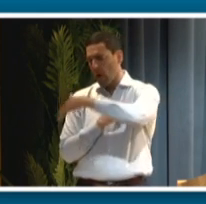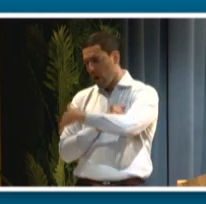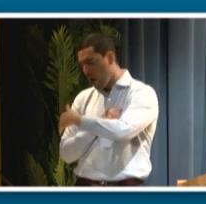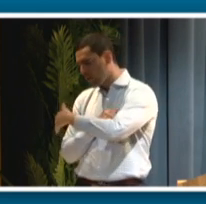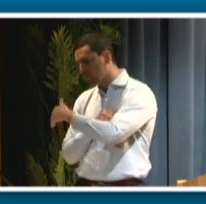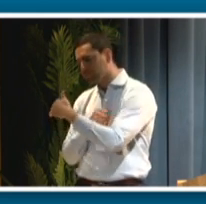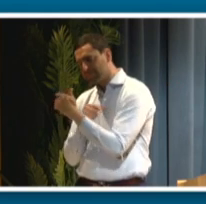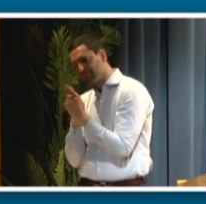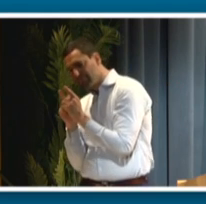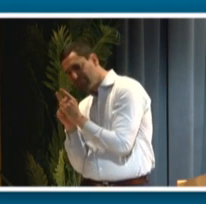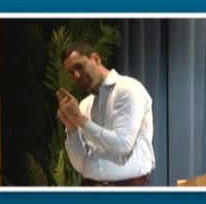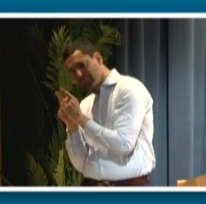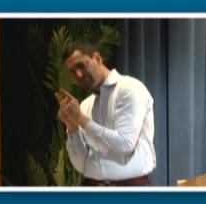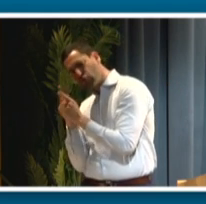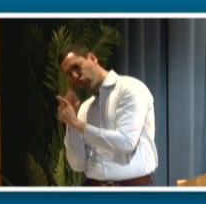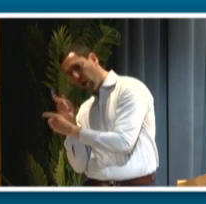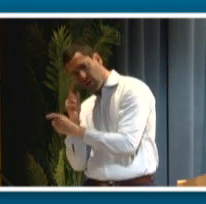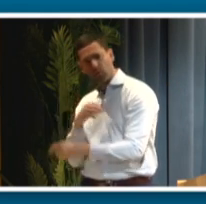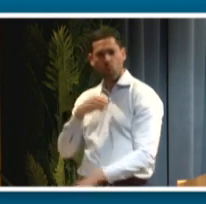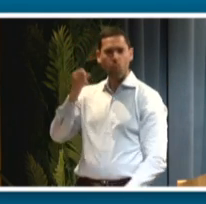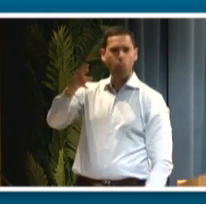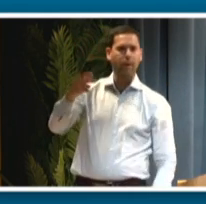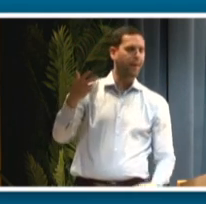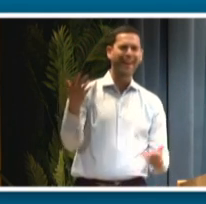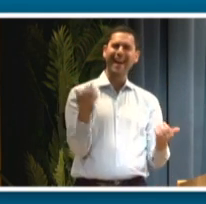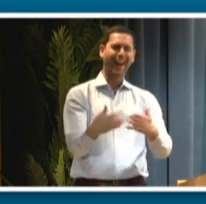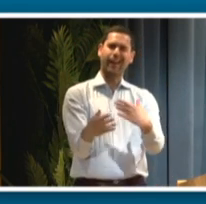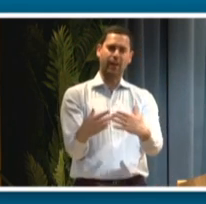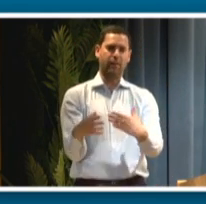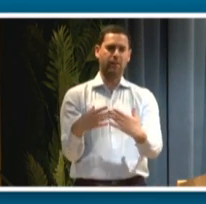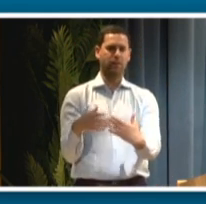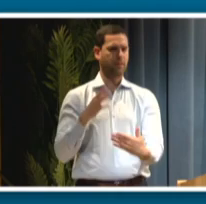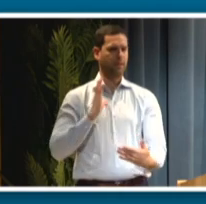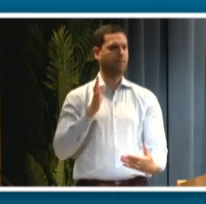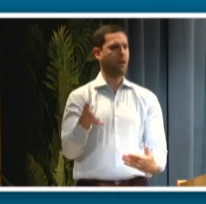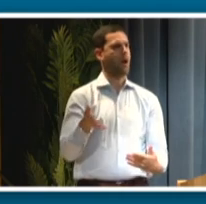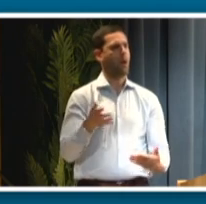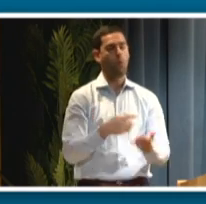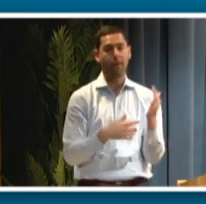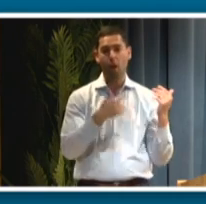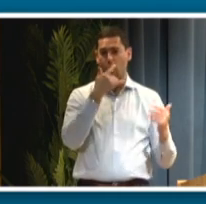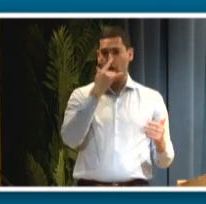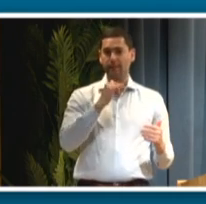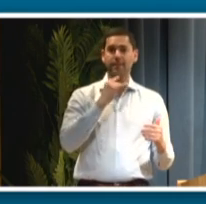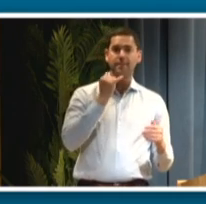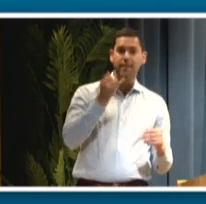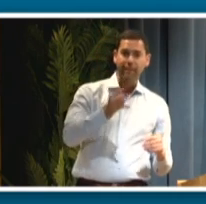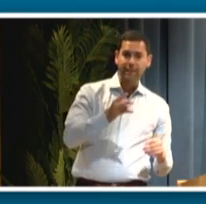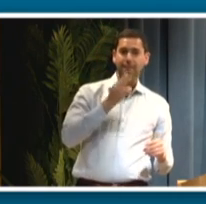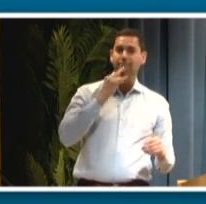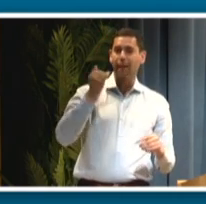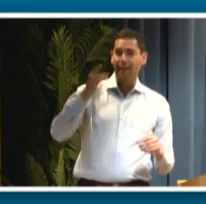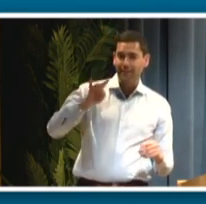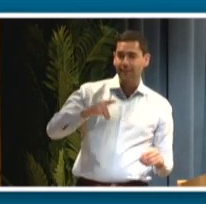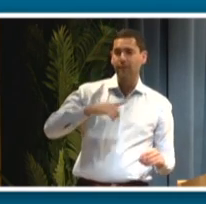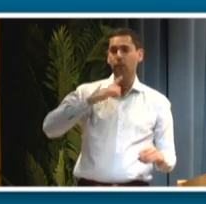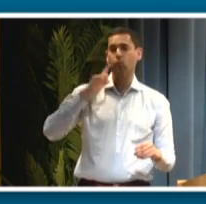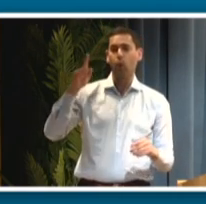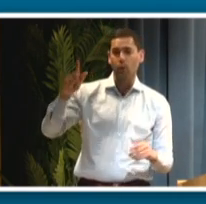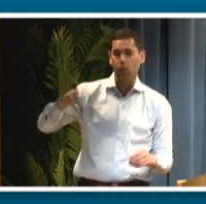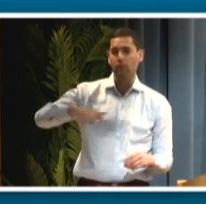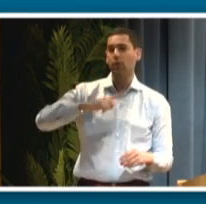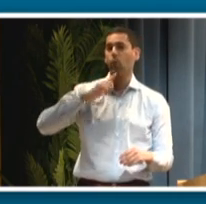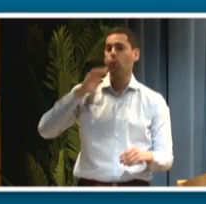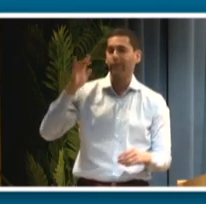away. Right, all of that, right? Like, these are small things, and what that looks like at 17, at 18, at 21, at 25, in fatherhood